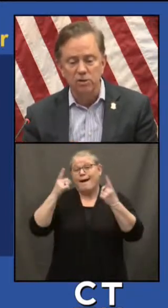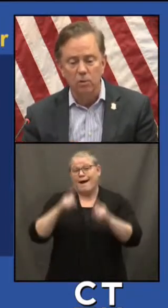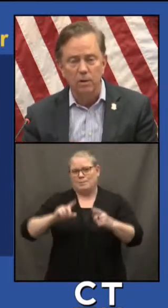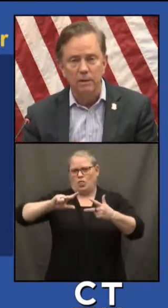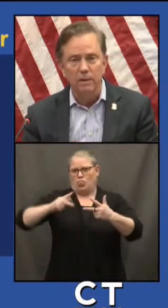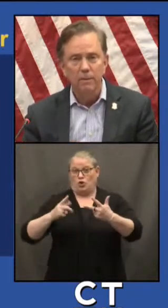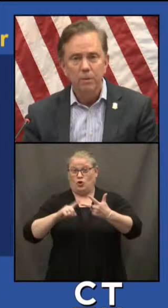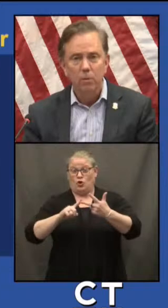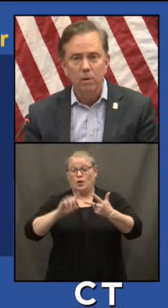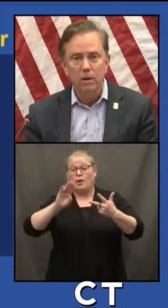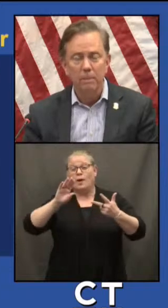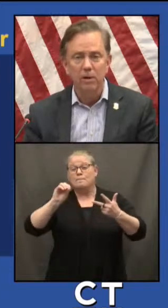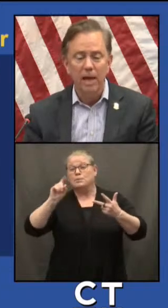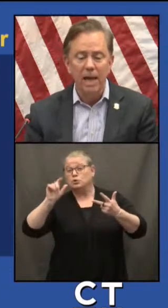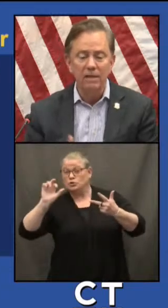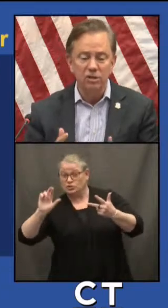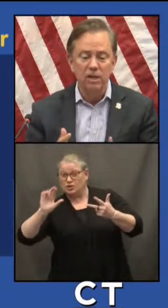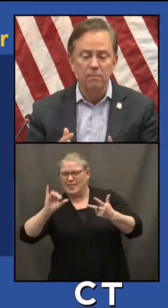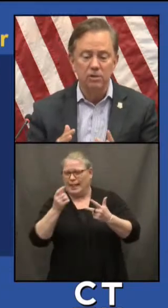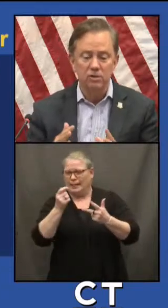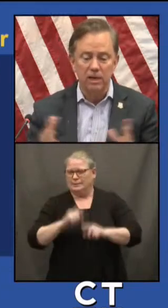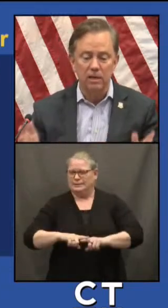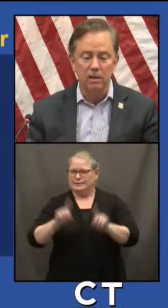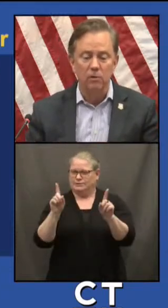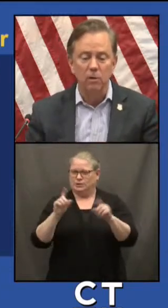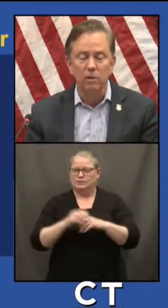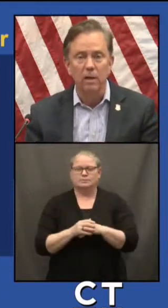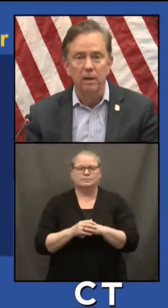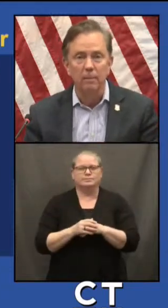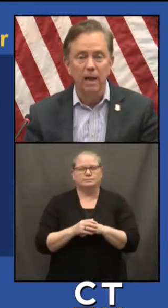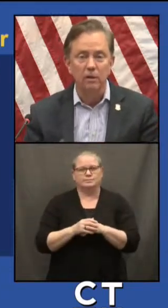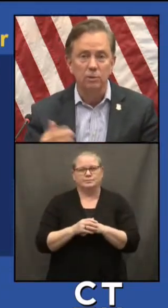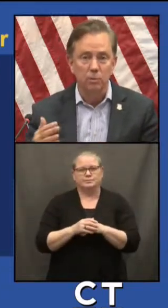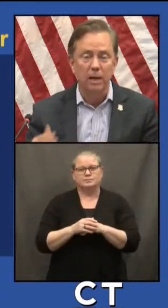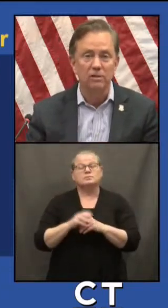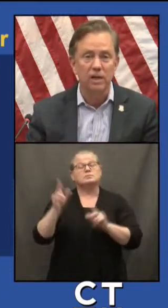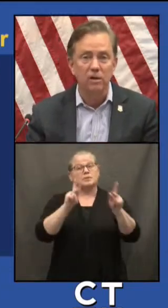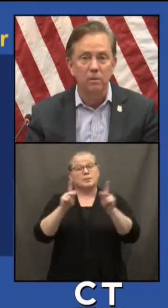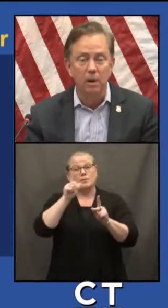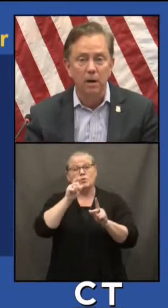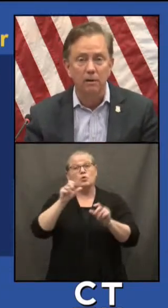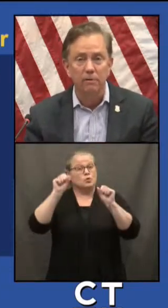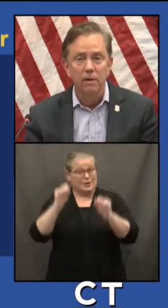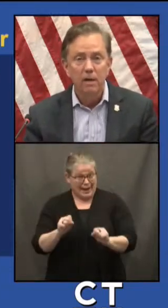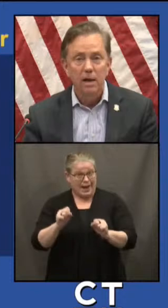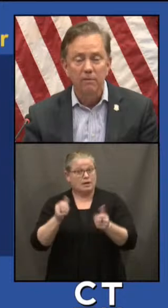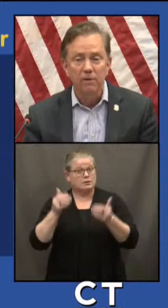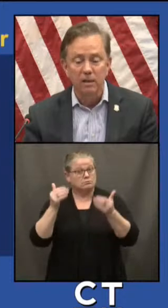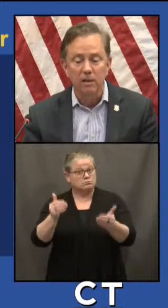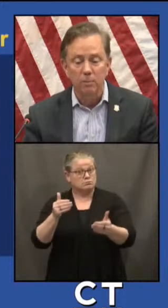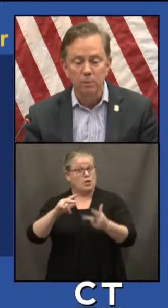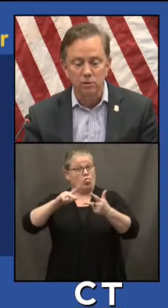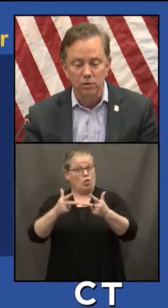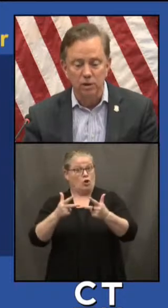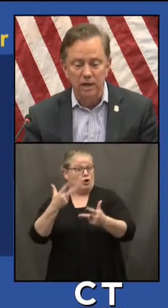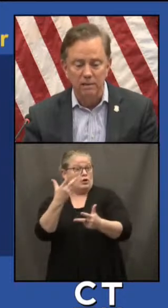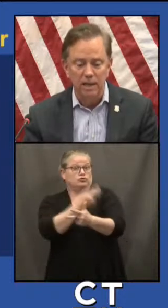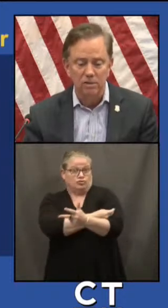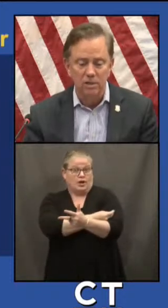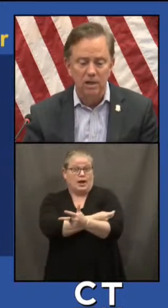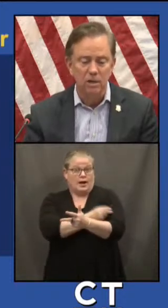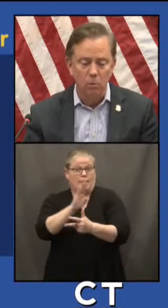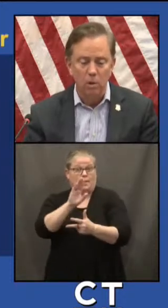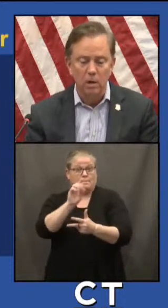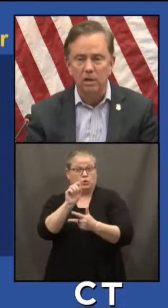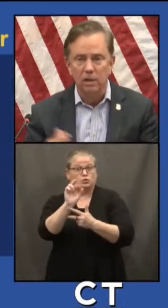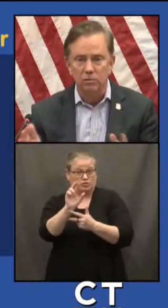different story. We're at about 18% of all the eligible 18 and above have gotten their booster shot. That's